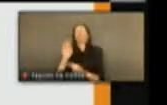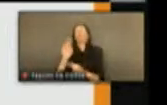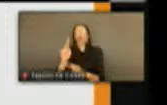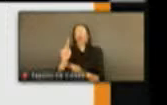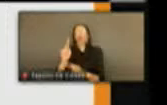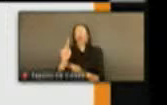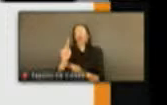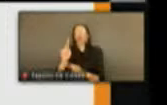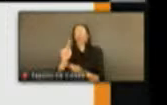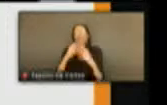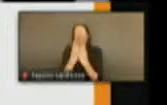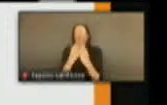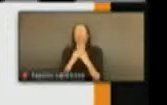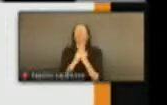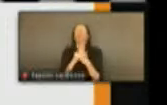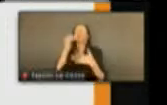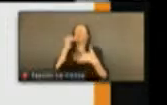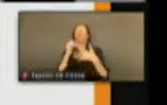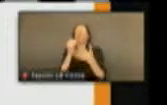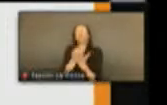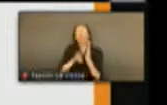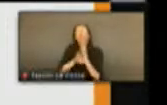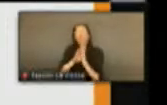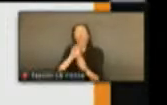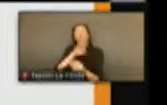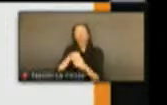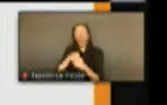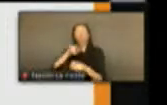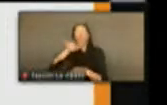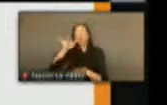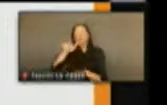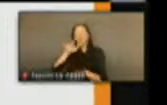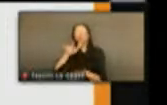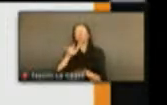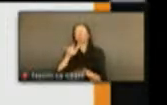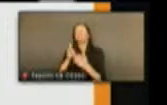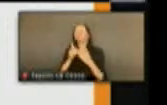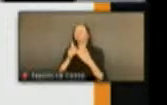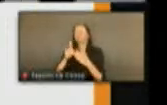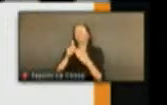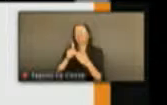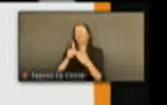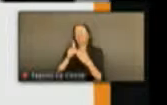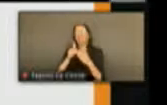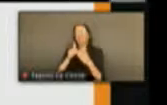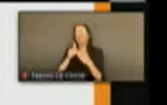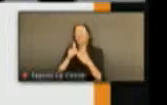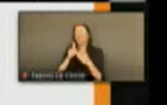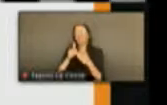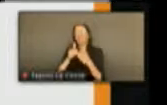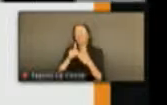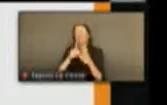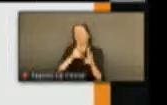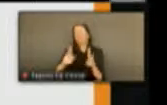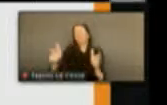development includes our airport and seaport. Health and society includes public housing and the homeless